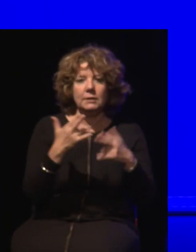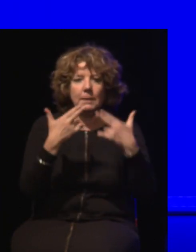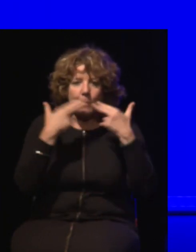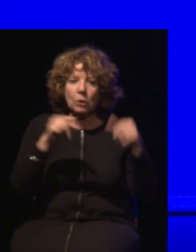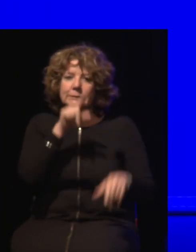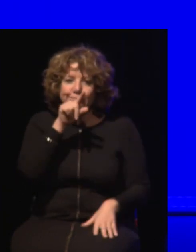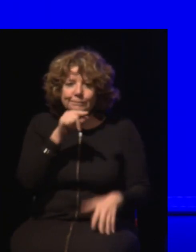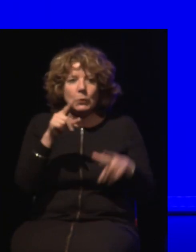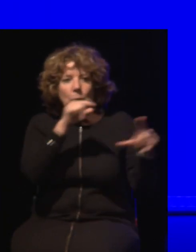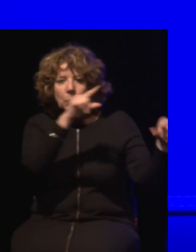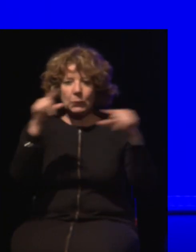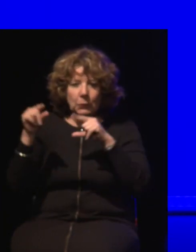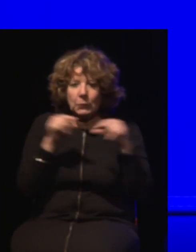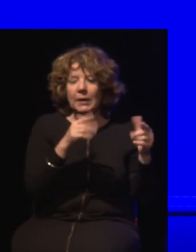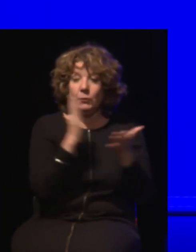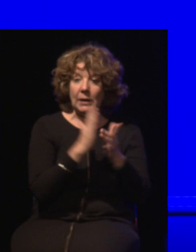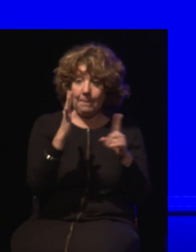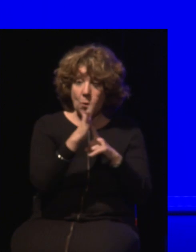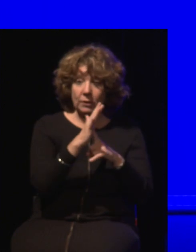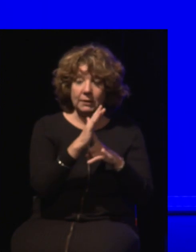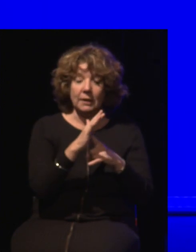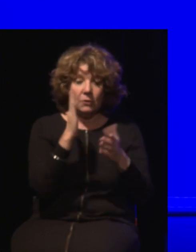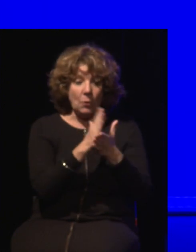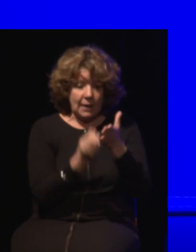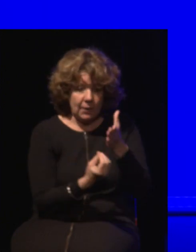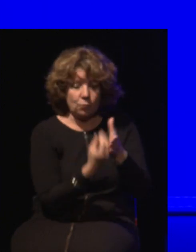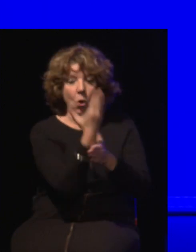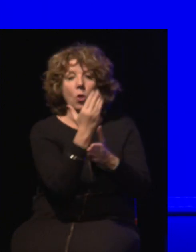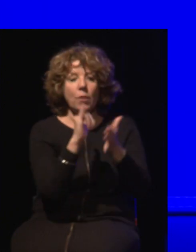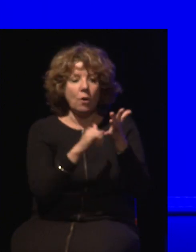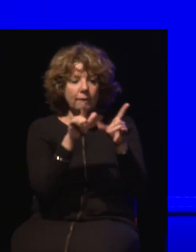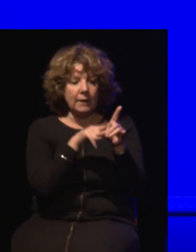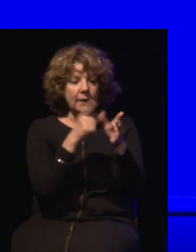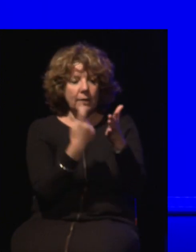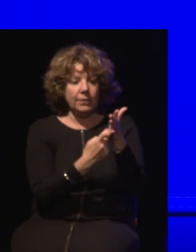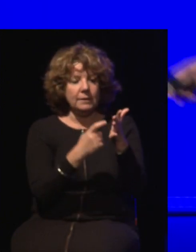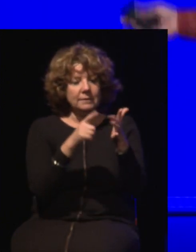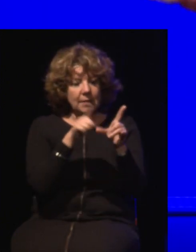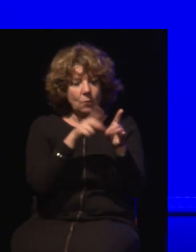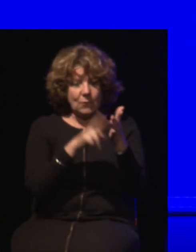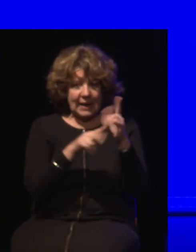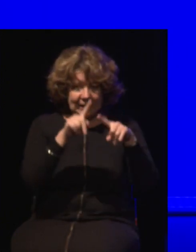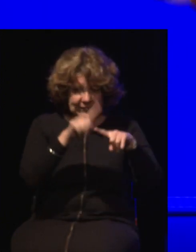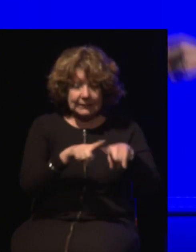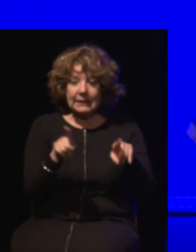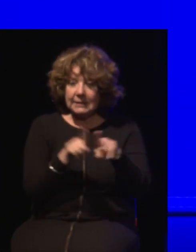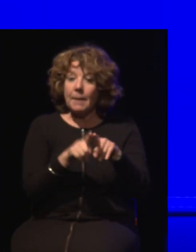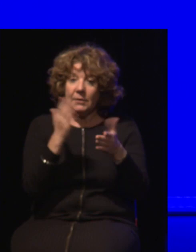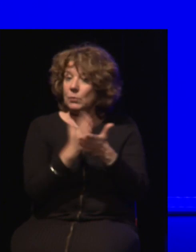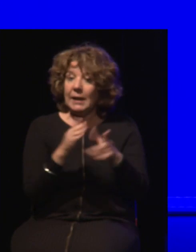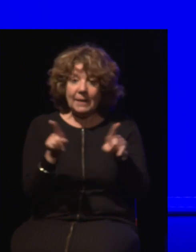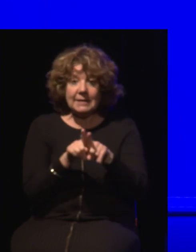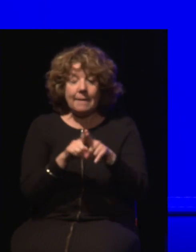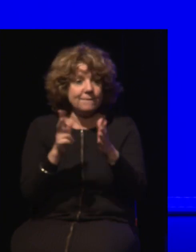appreciate that the evolution of the syrinx is as important for them as the development of feathers and flight itself.